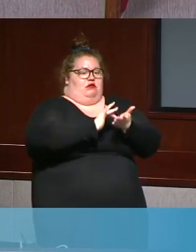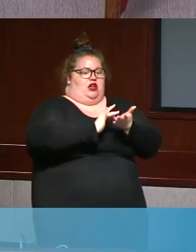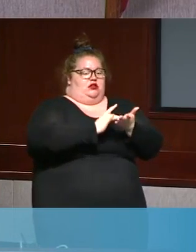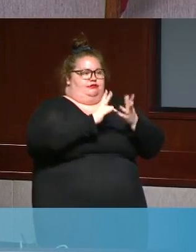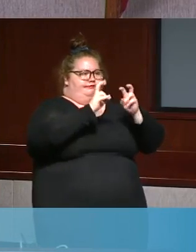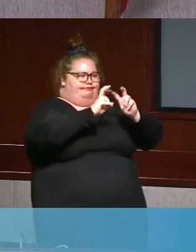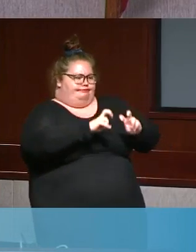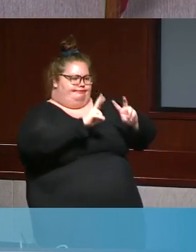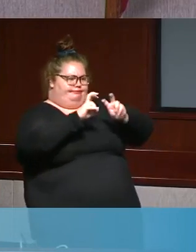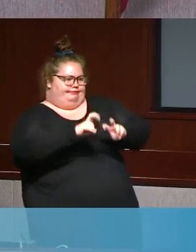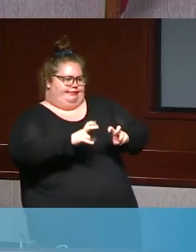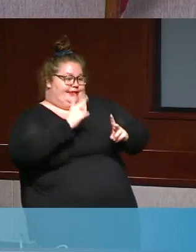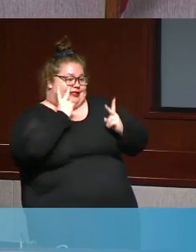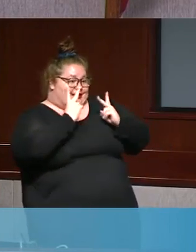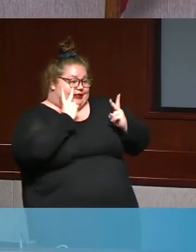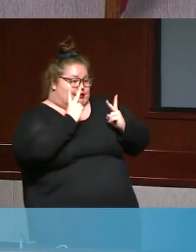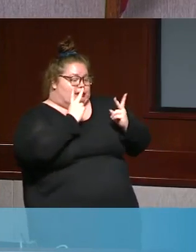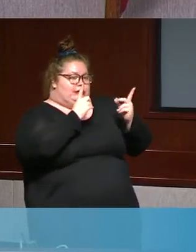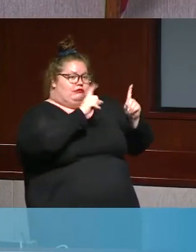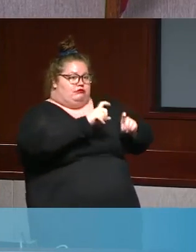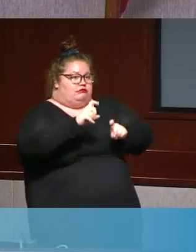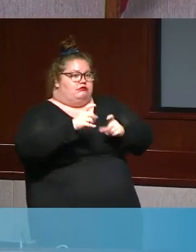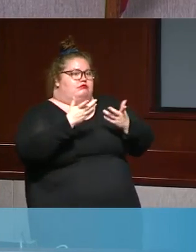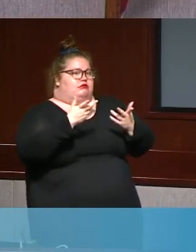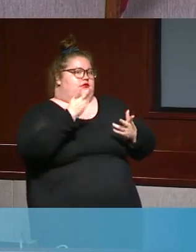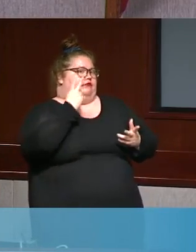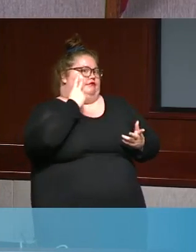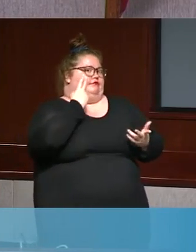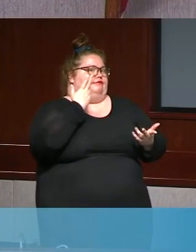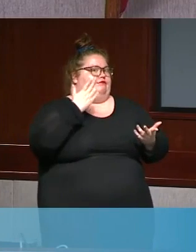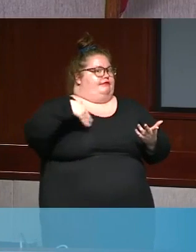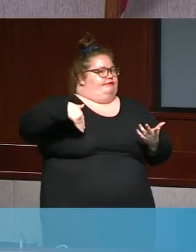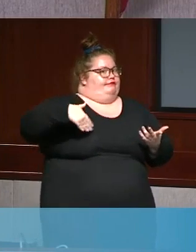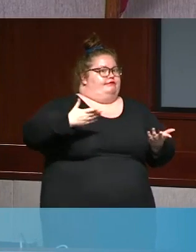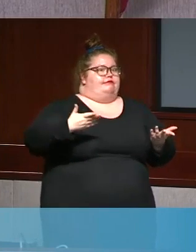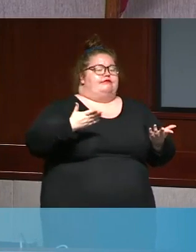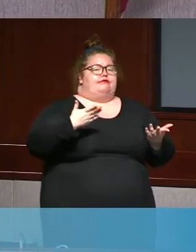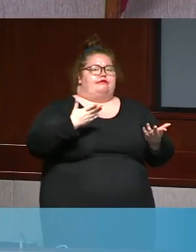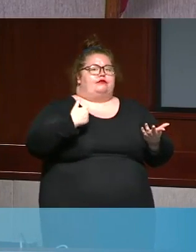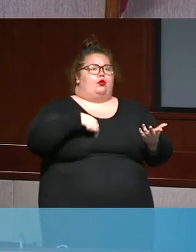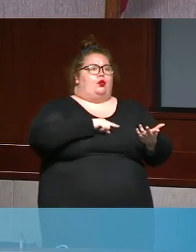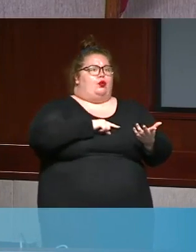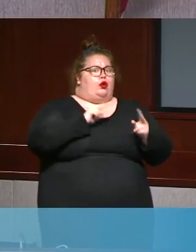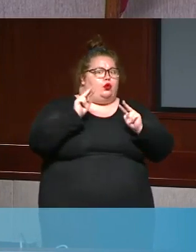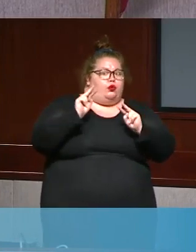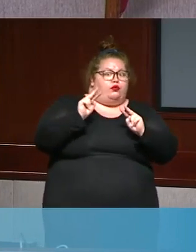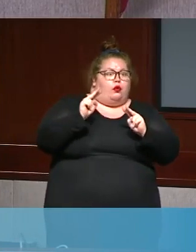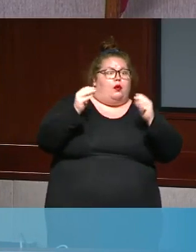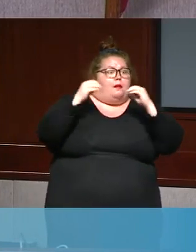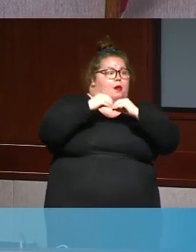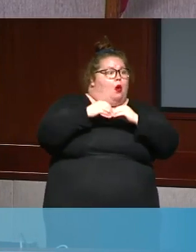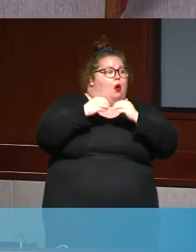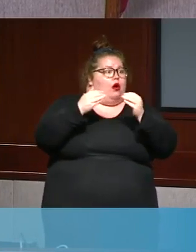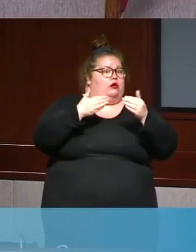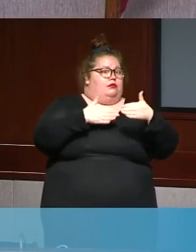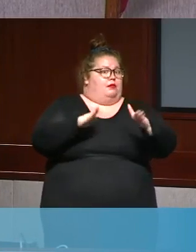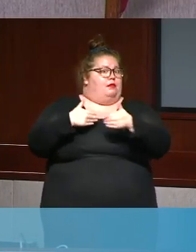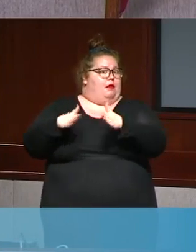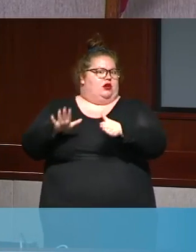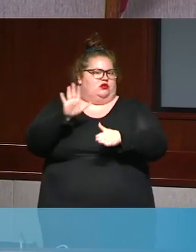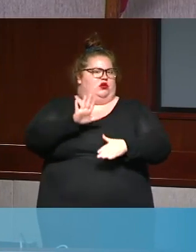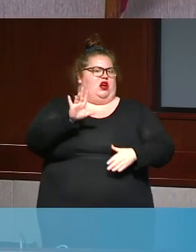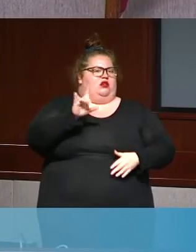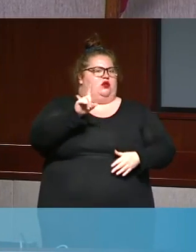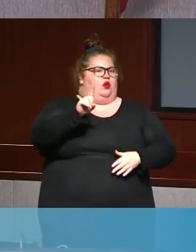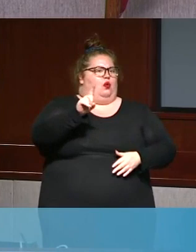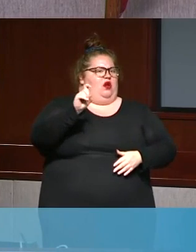does play on our patients. I mentioned earlier we are anticipating an additional shipment this week of 178 doses, and